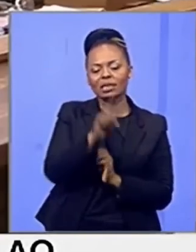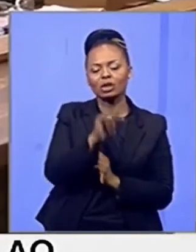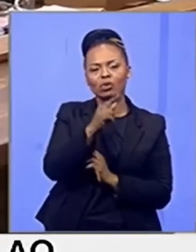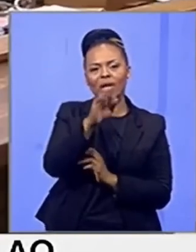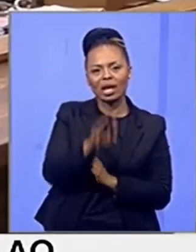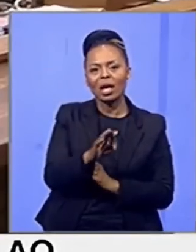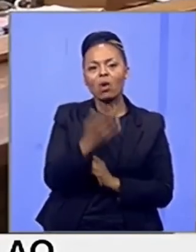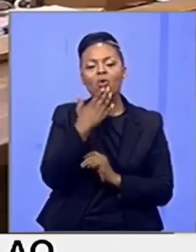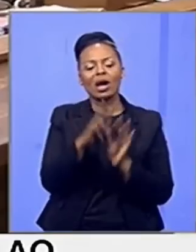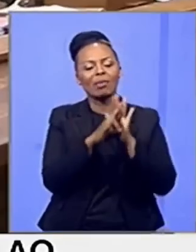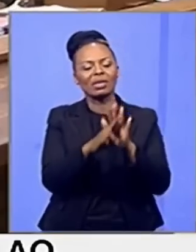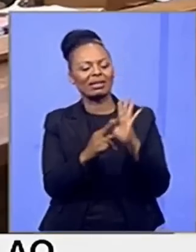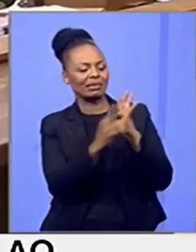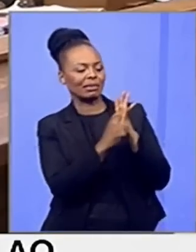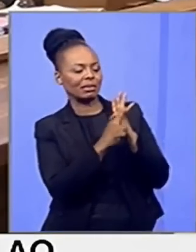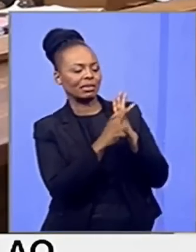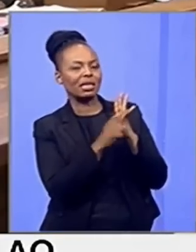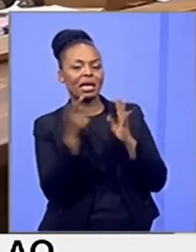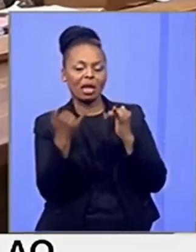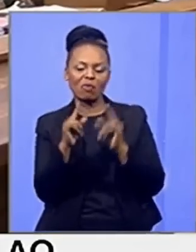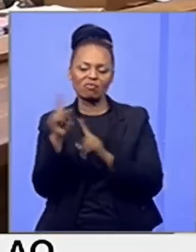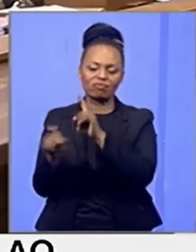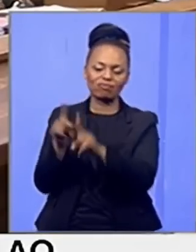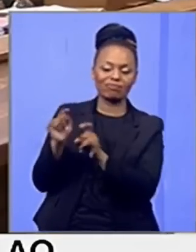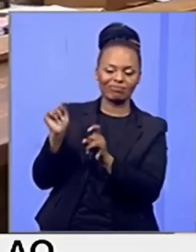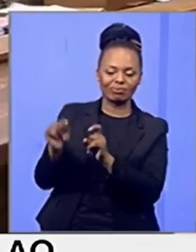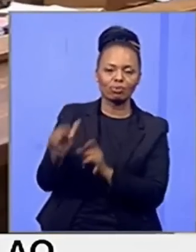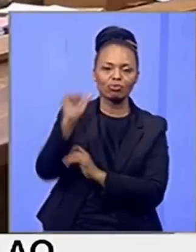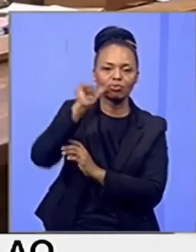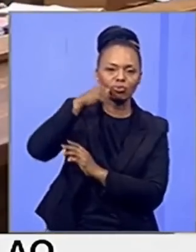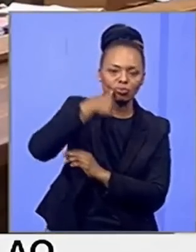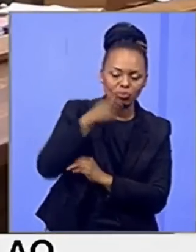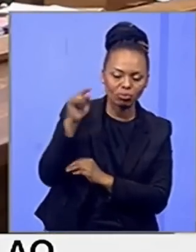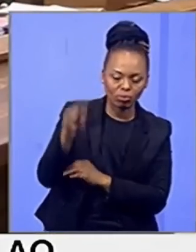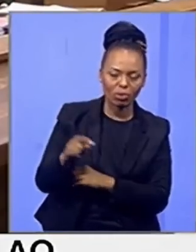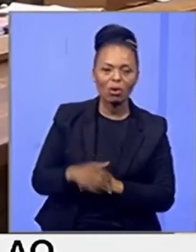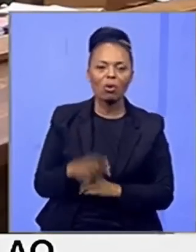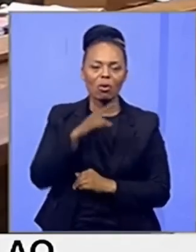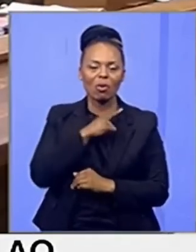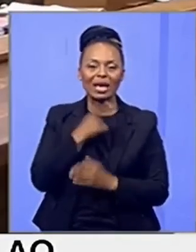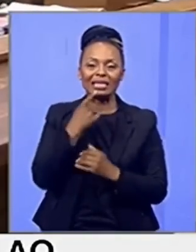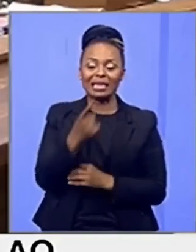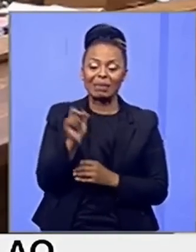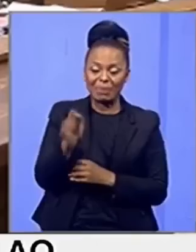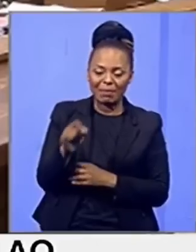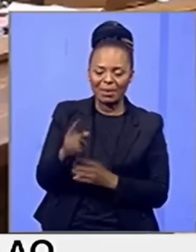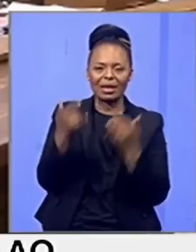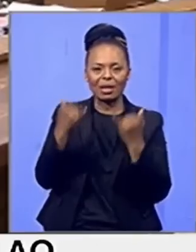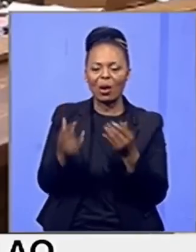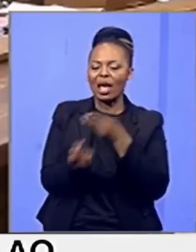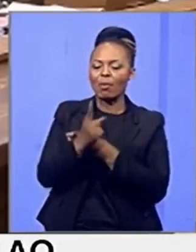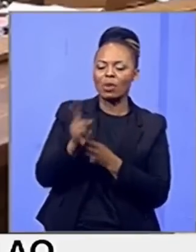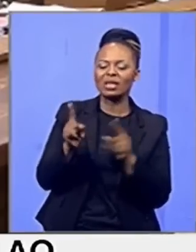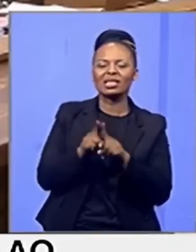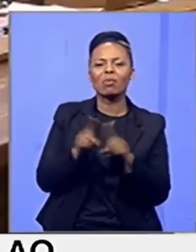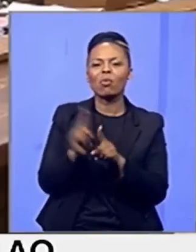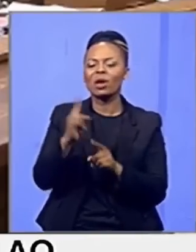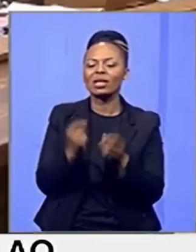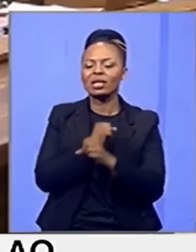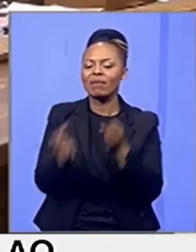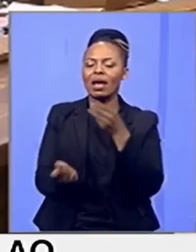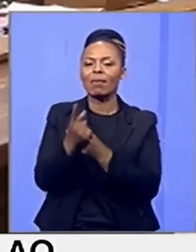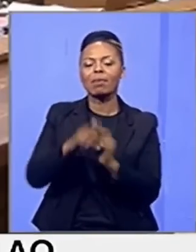bone o tla tšwela pele go mohlaba ka dipotšišo go sasa ka ga seo a se dirilego le seo a sa se dirago lefelong